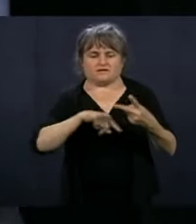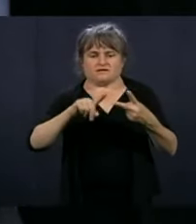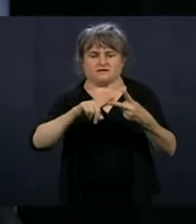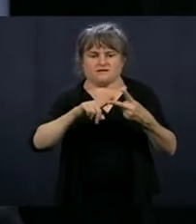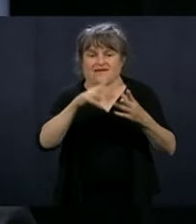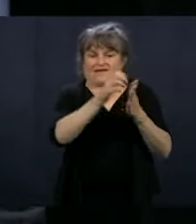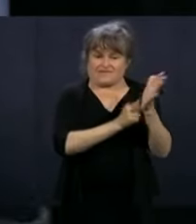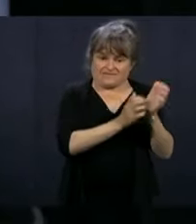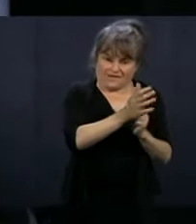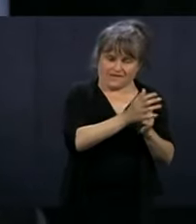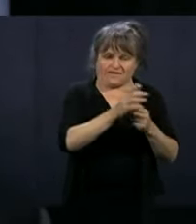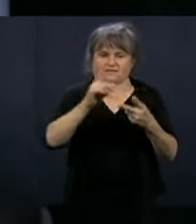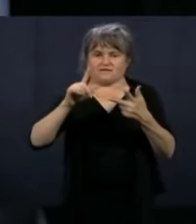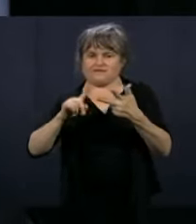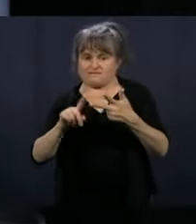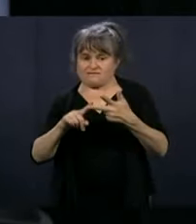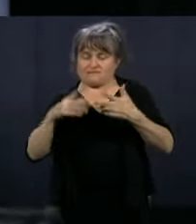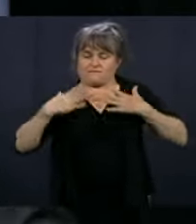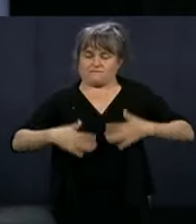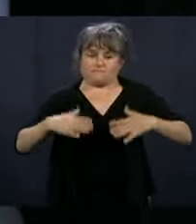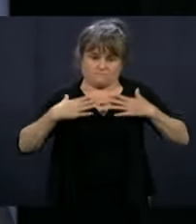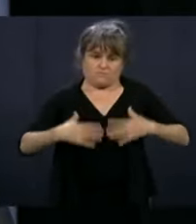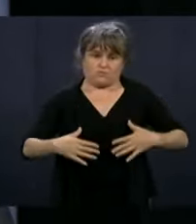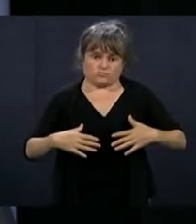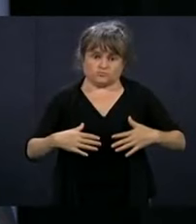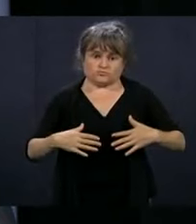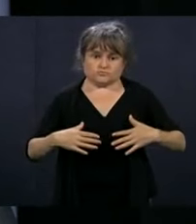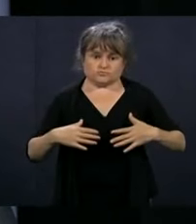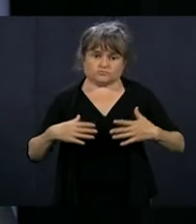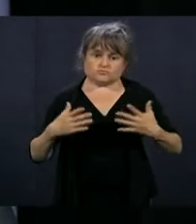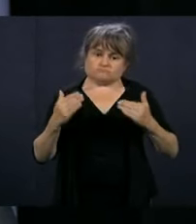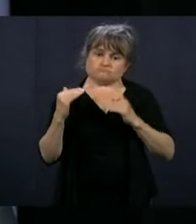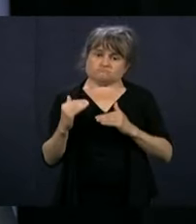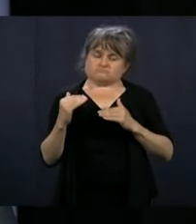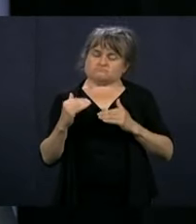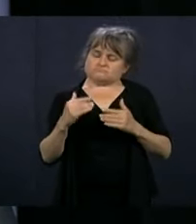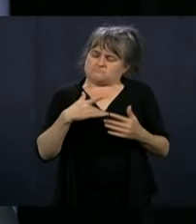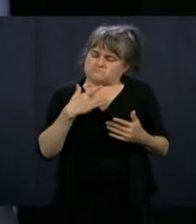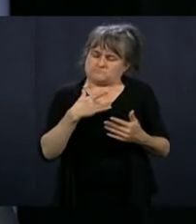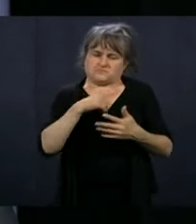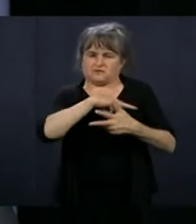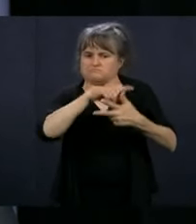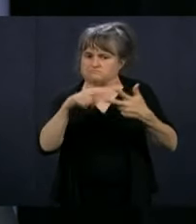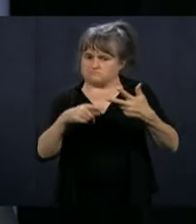gowns, that we be able to have enough.